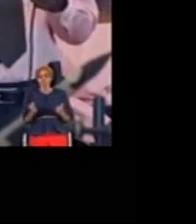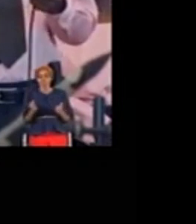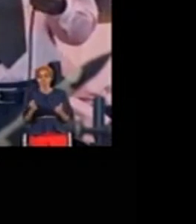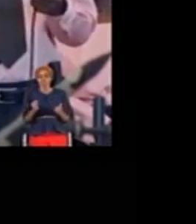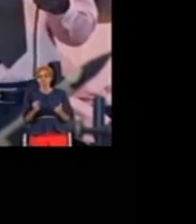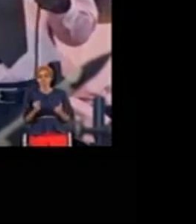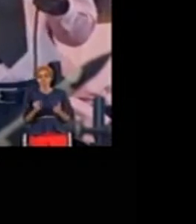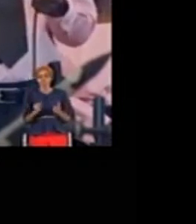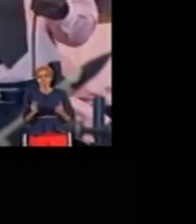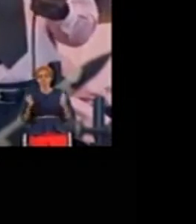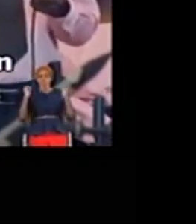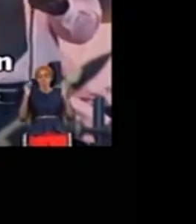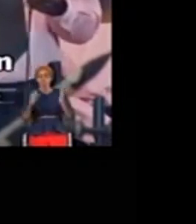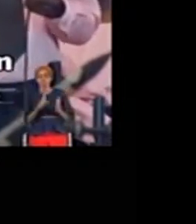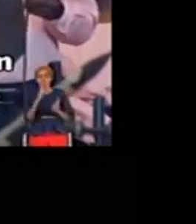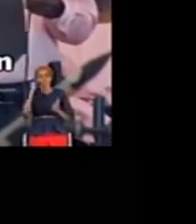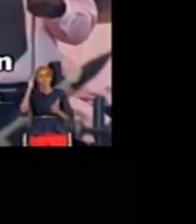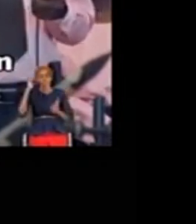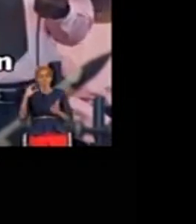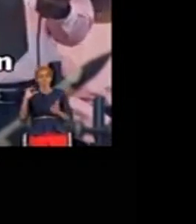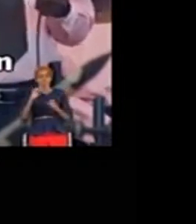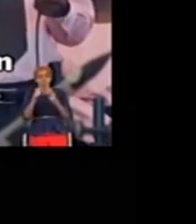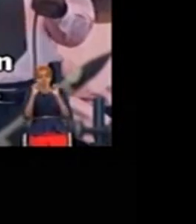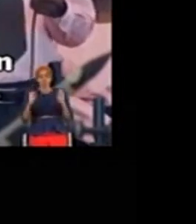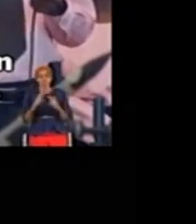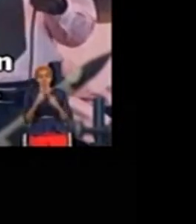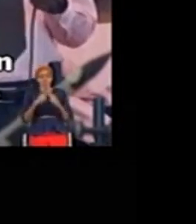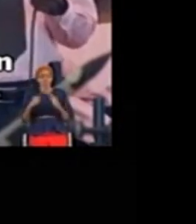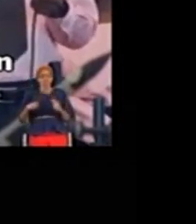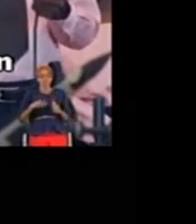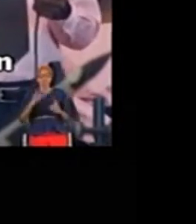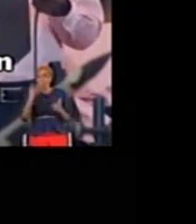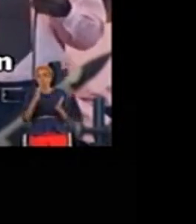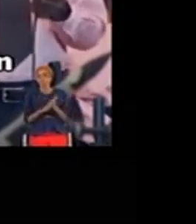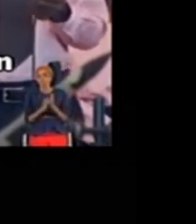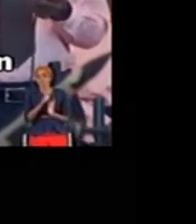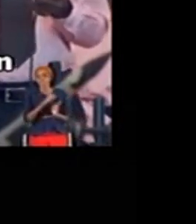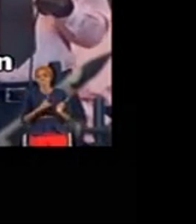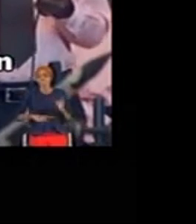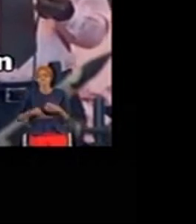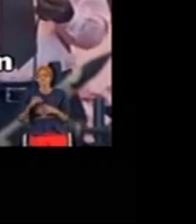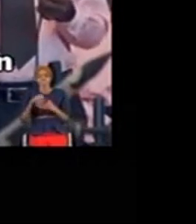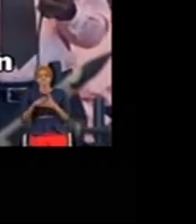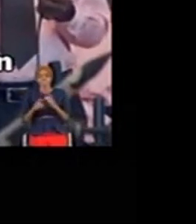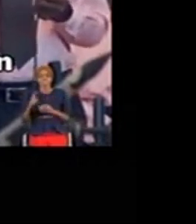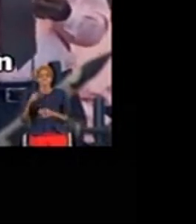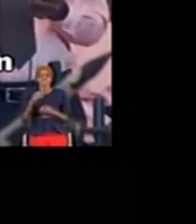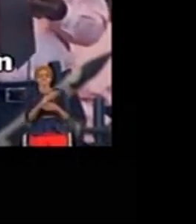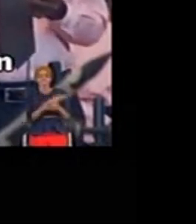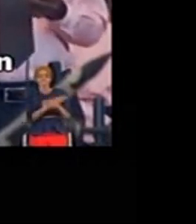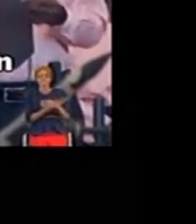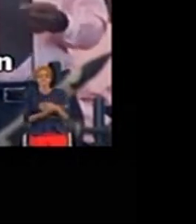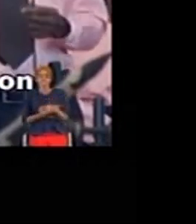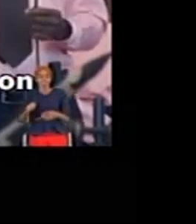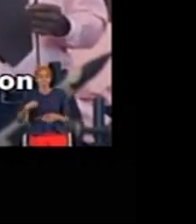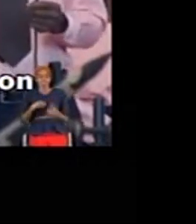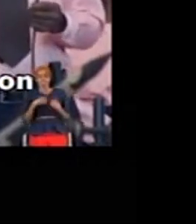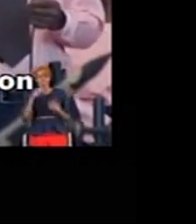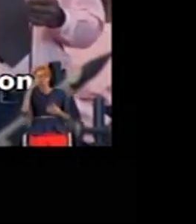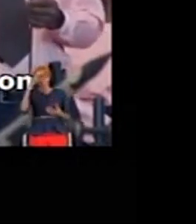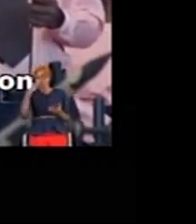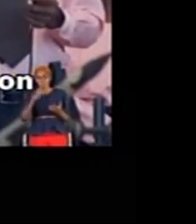a golden throne. Then we praise the Lord in the sky and we have